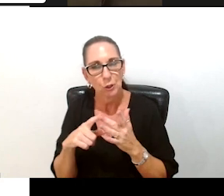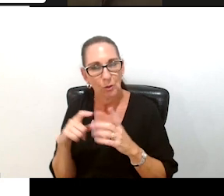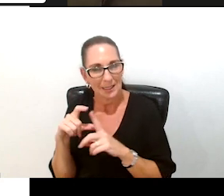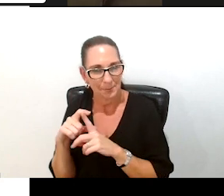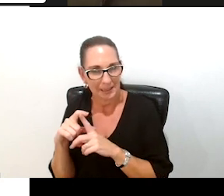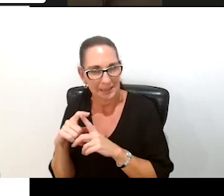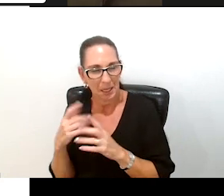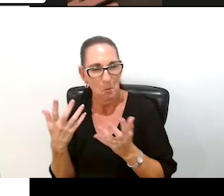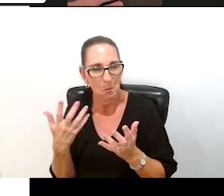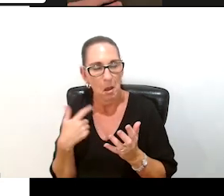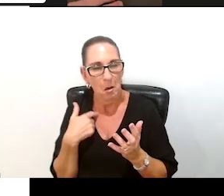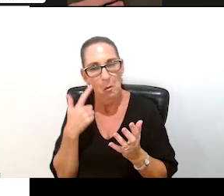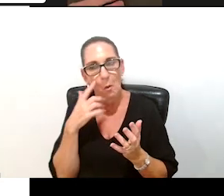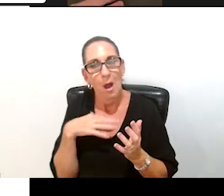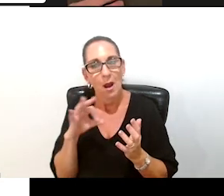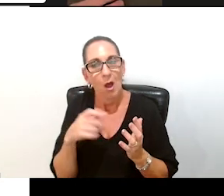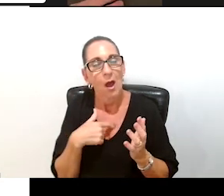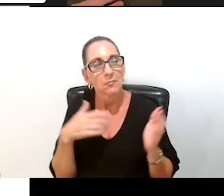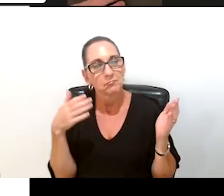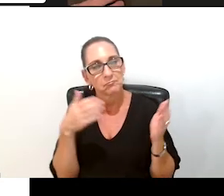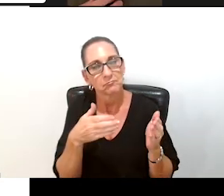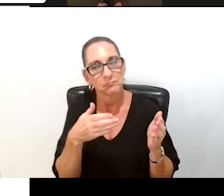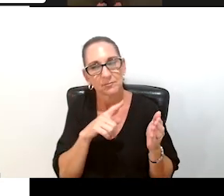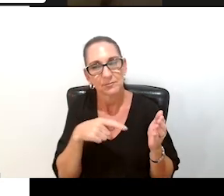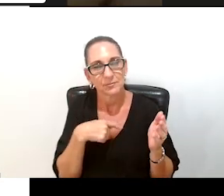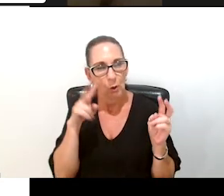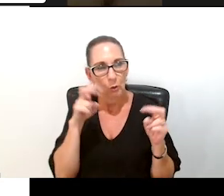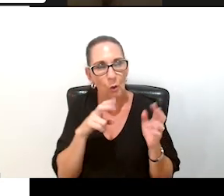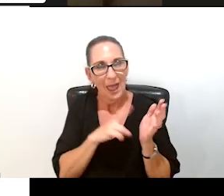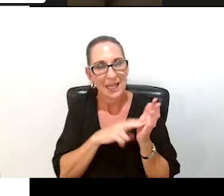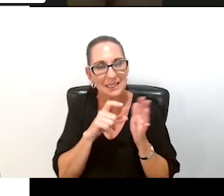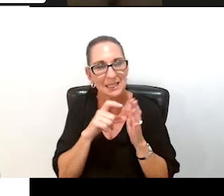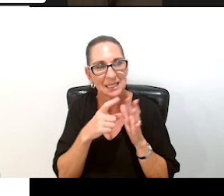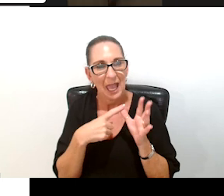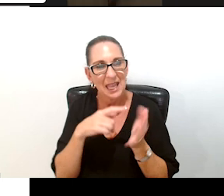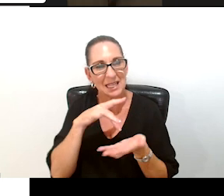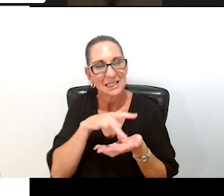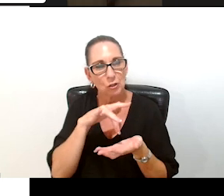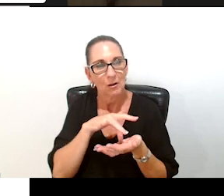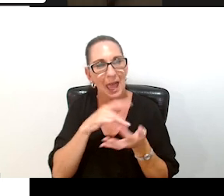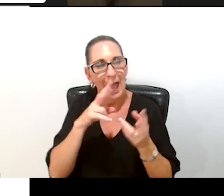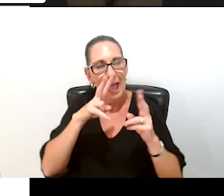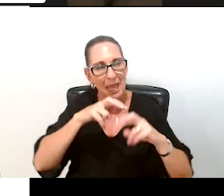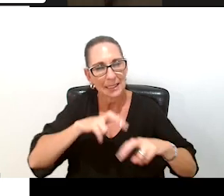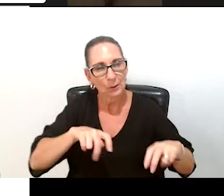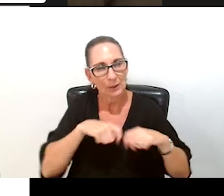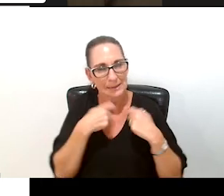little bit on what we call the NDDA Central Analytics Team is